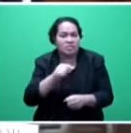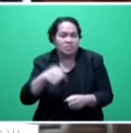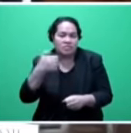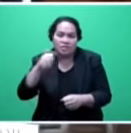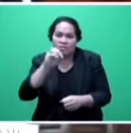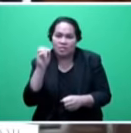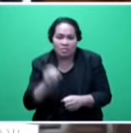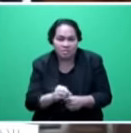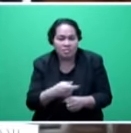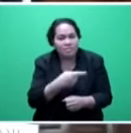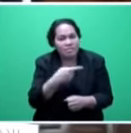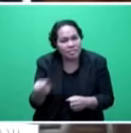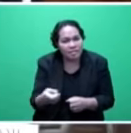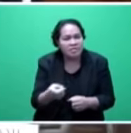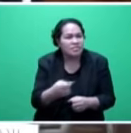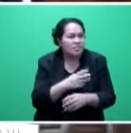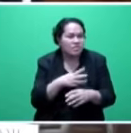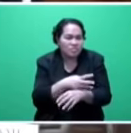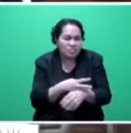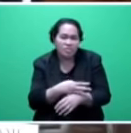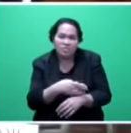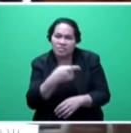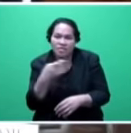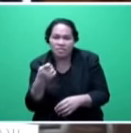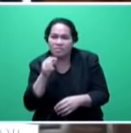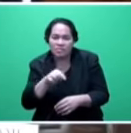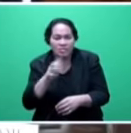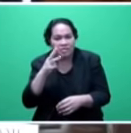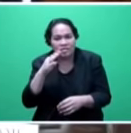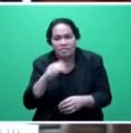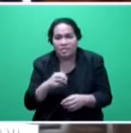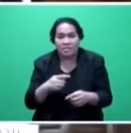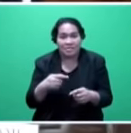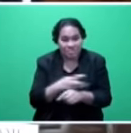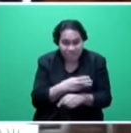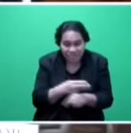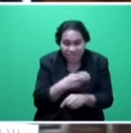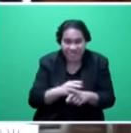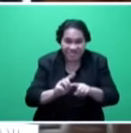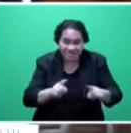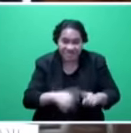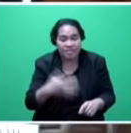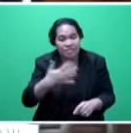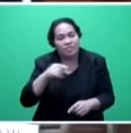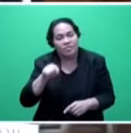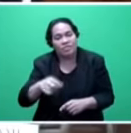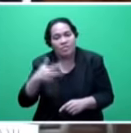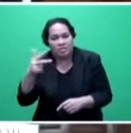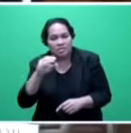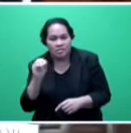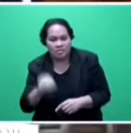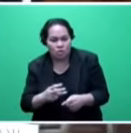7.6%. Pine wood, minus 23.9%, Mr. Speaker. Sawn timber, minus 50.8%. Wood